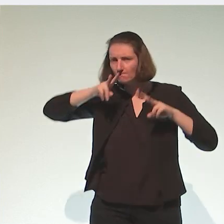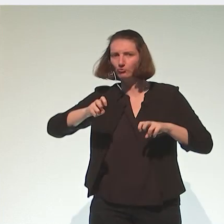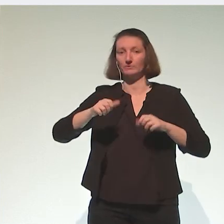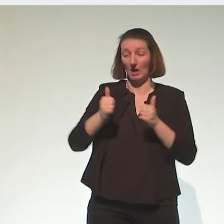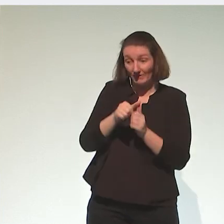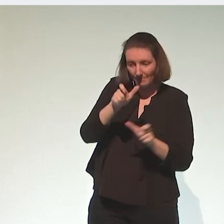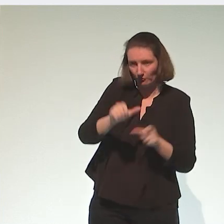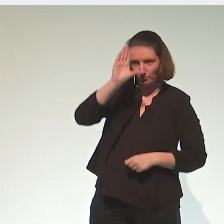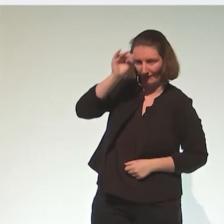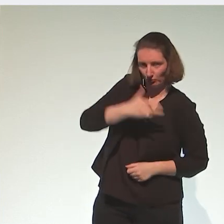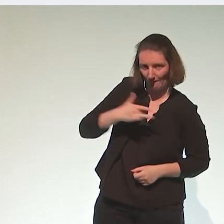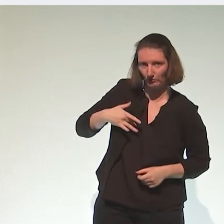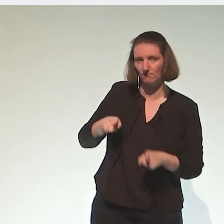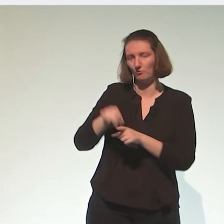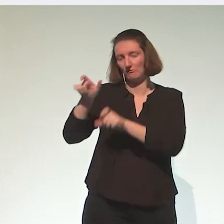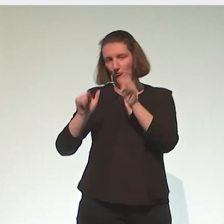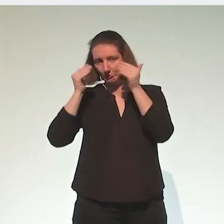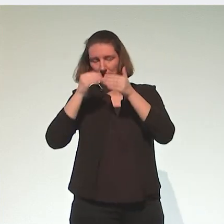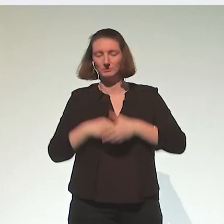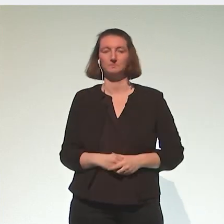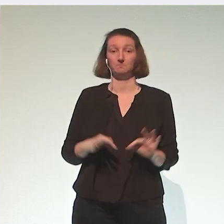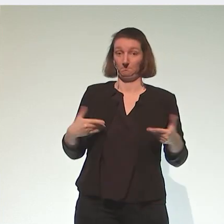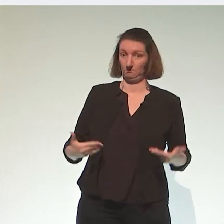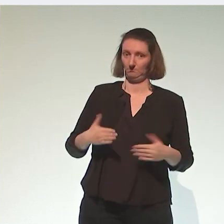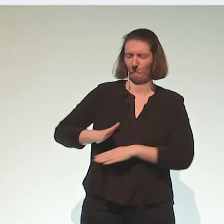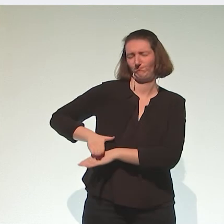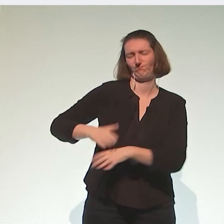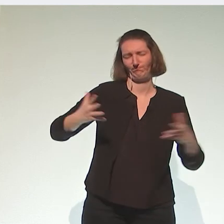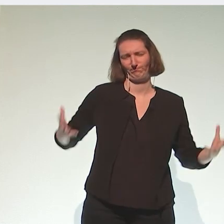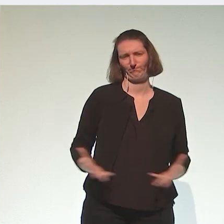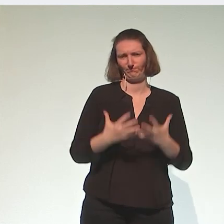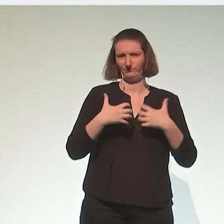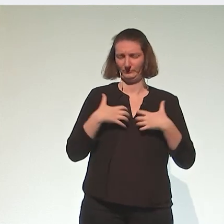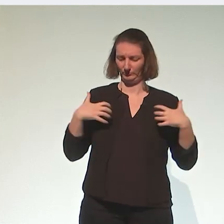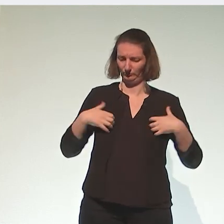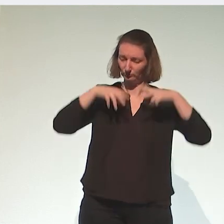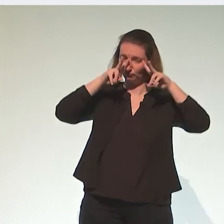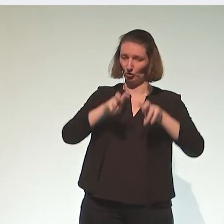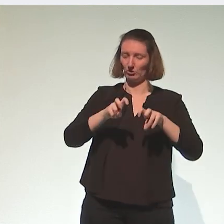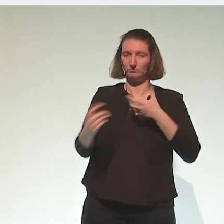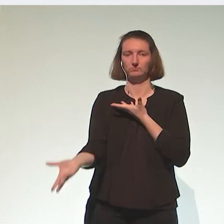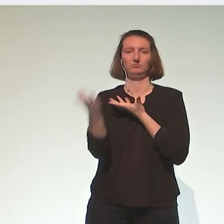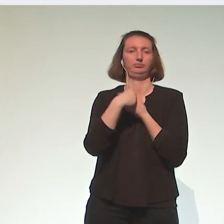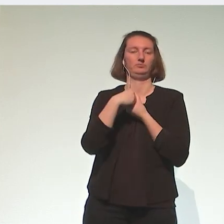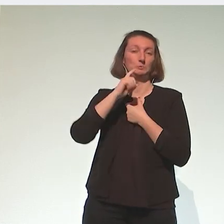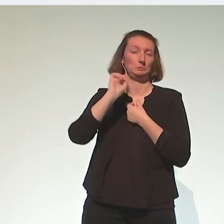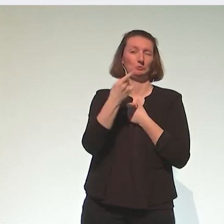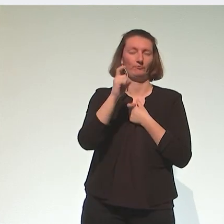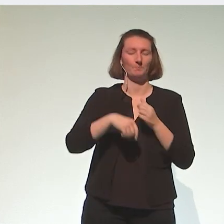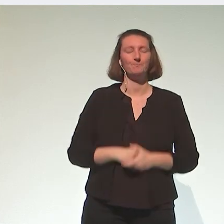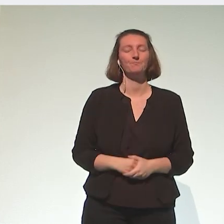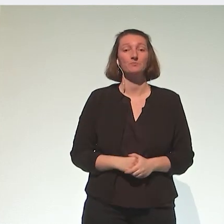and parcel with the interested parties and carers. So this is very and